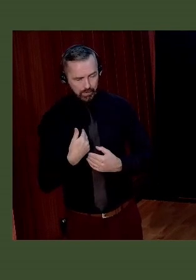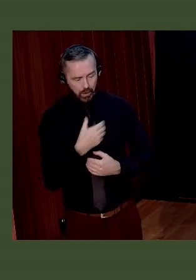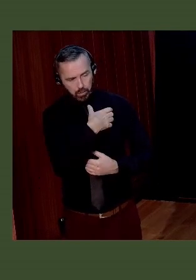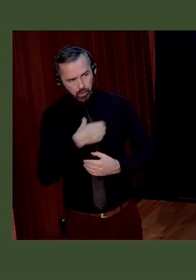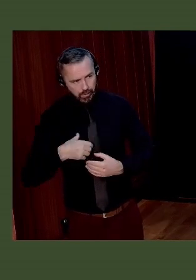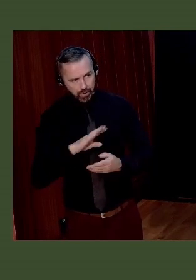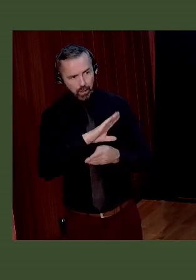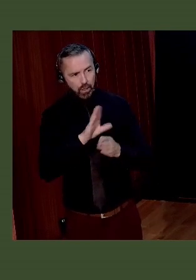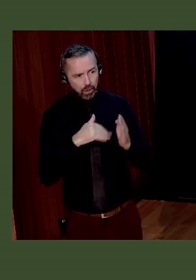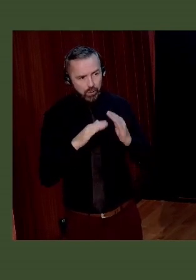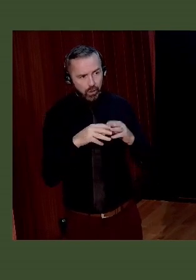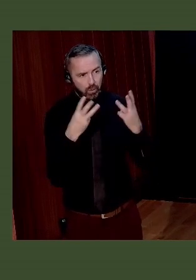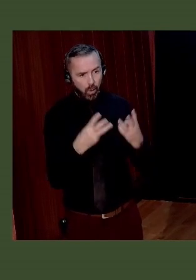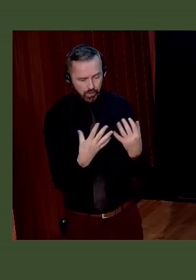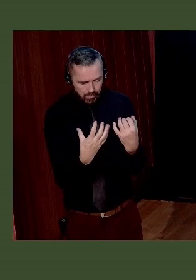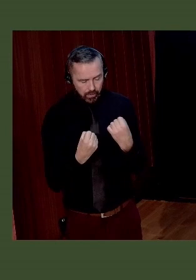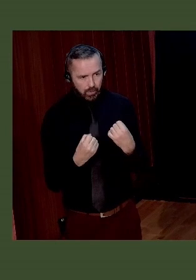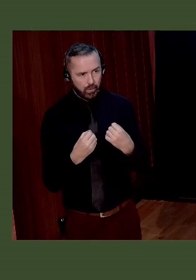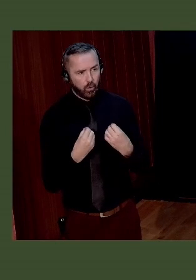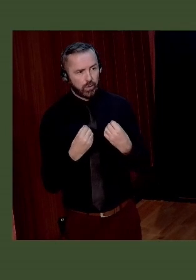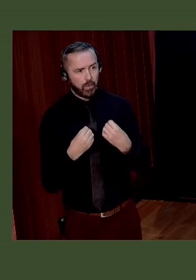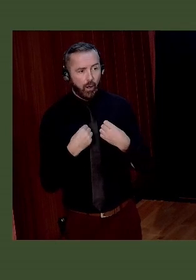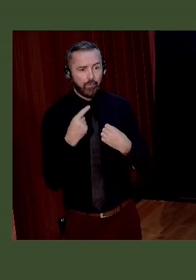education system, and they succeeded in that endeavour.